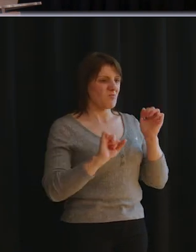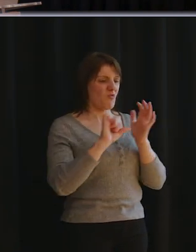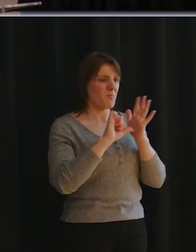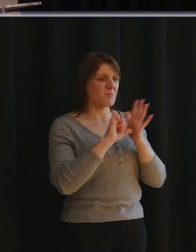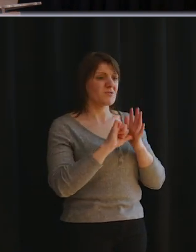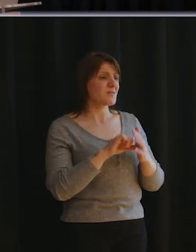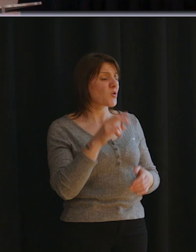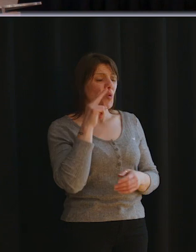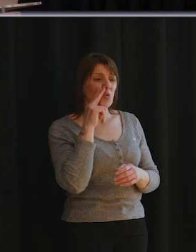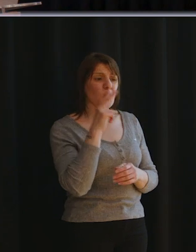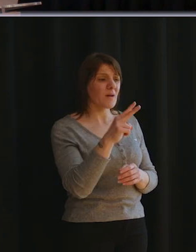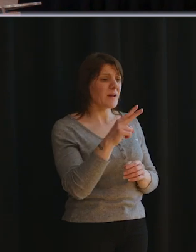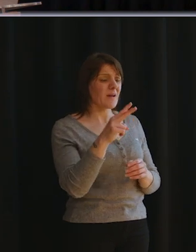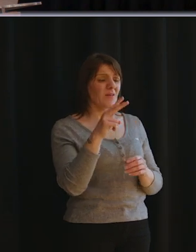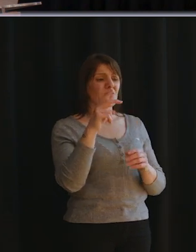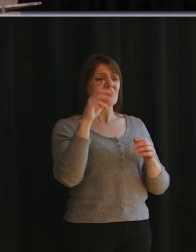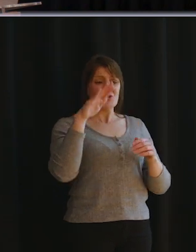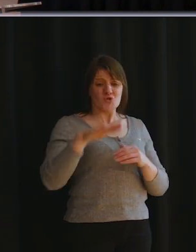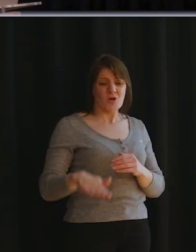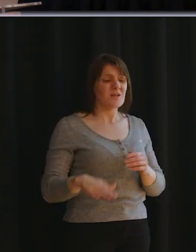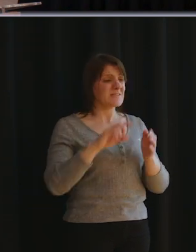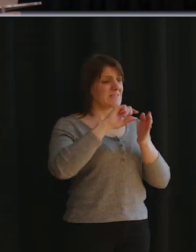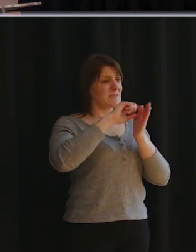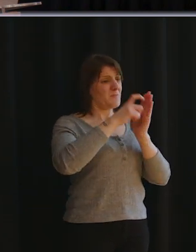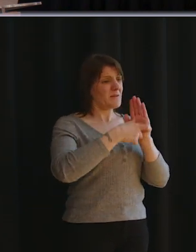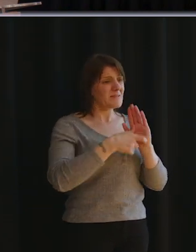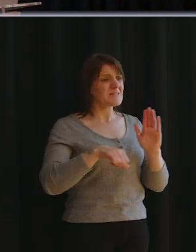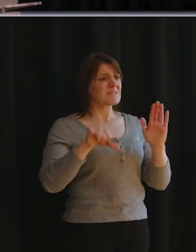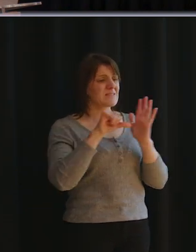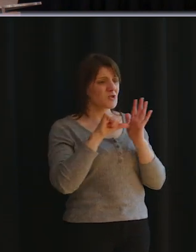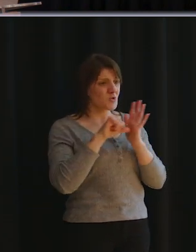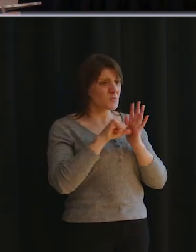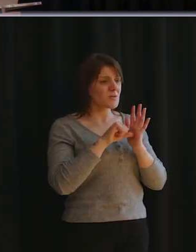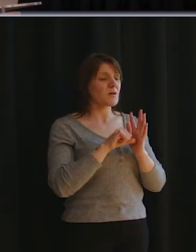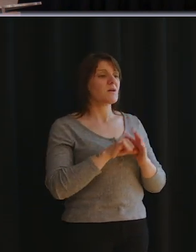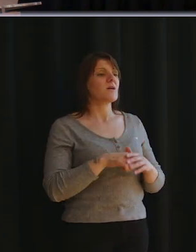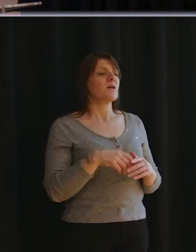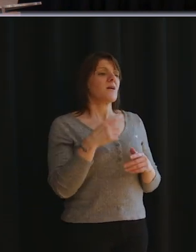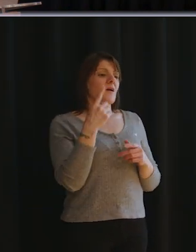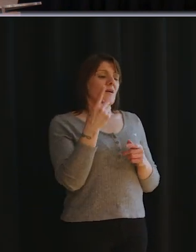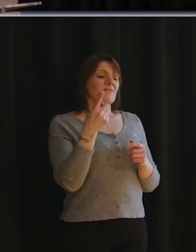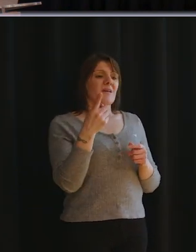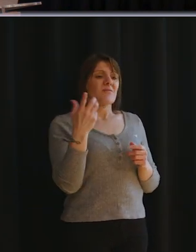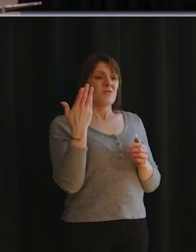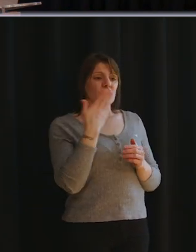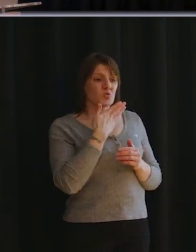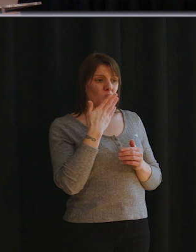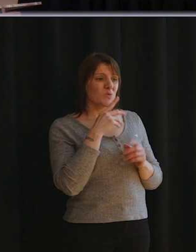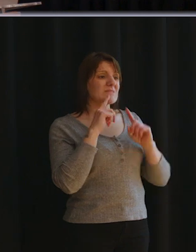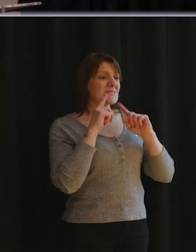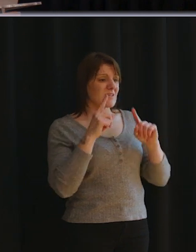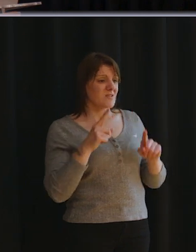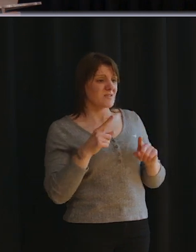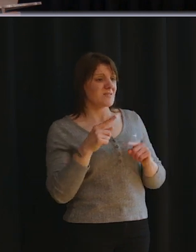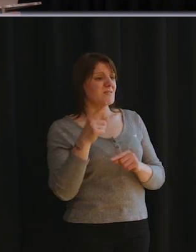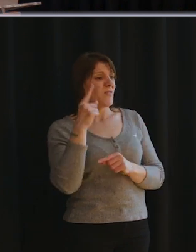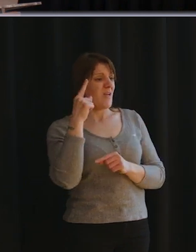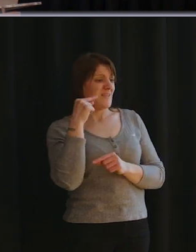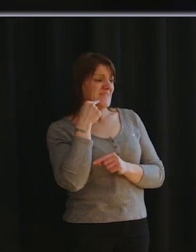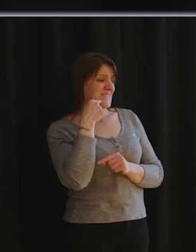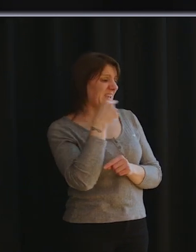put the support in. And that's where the attachment issue comes in, because they're assuming you've done something wrong as a parent, as opposed to...